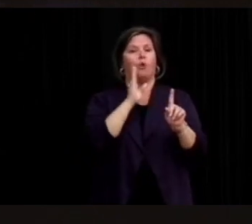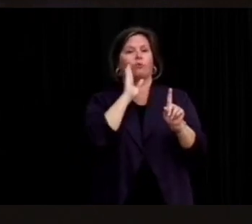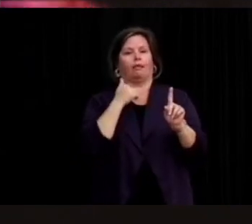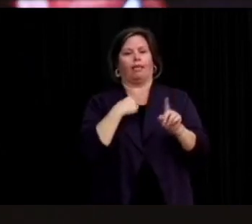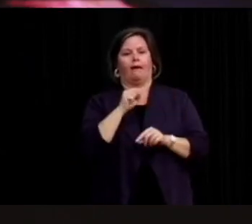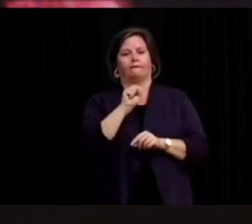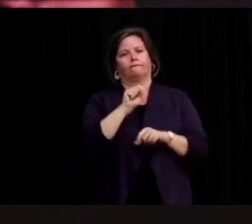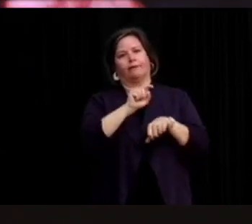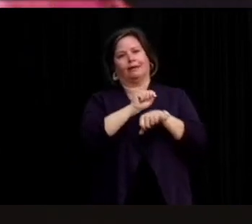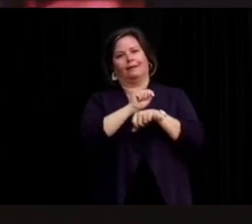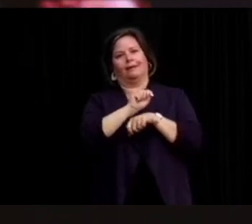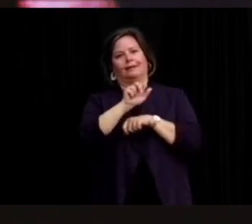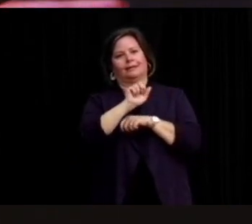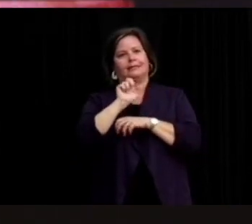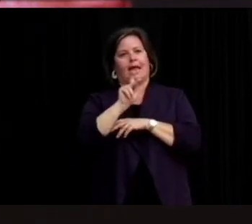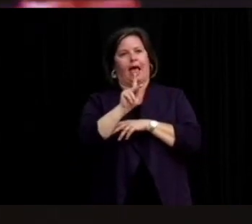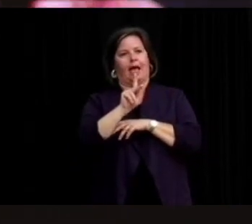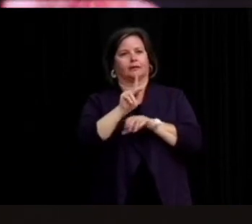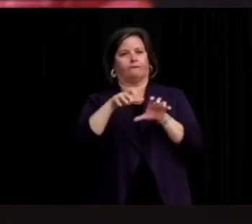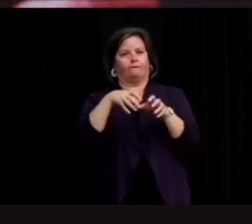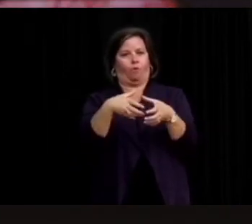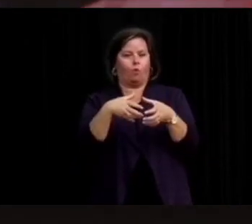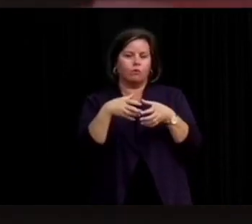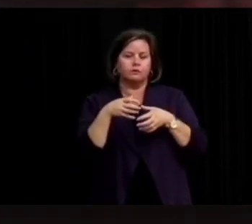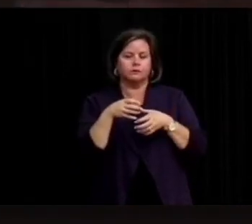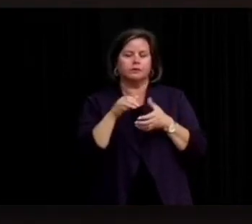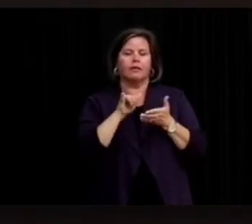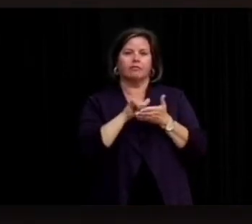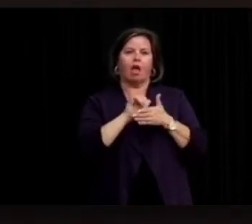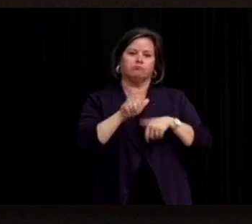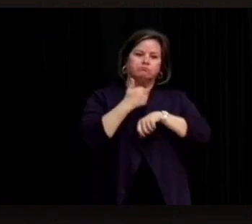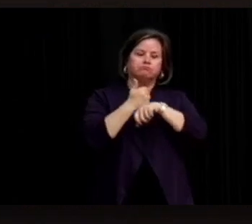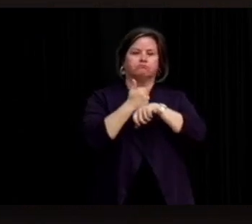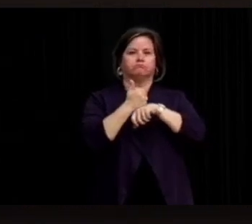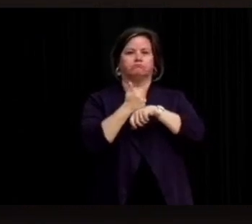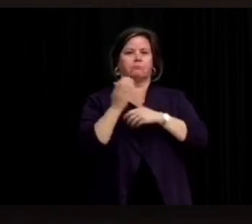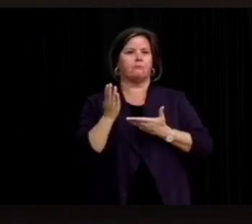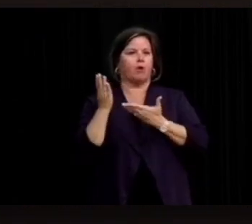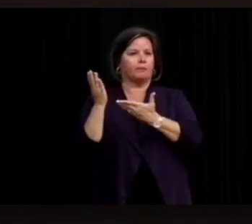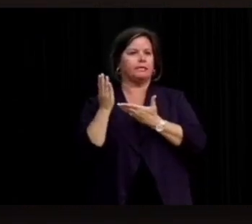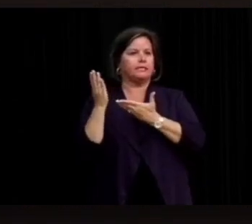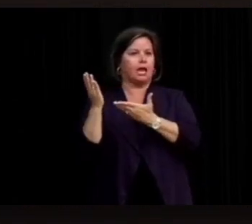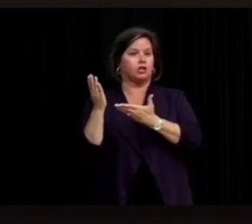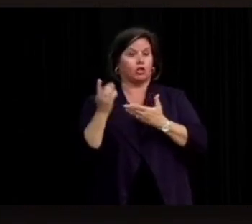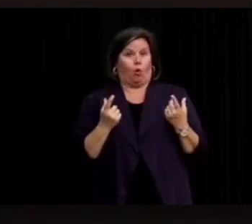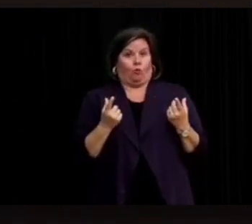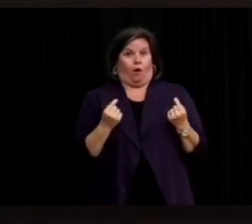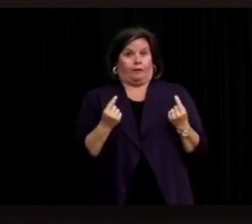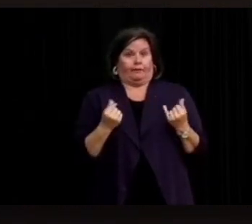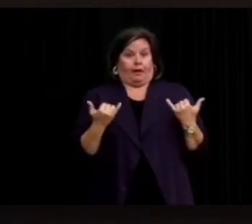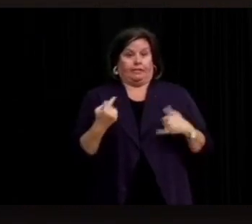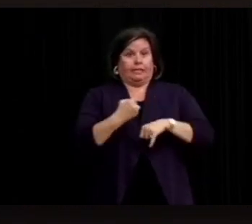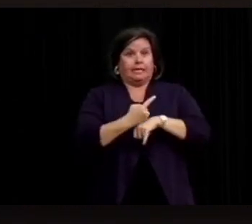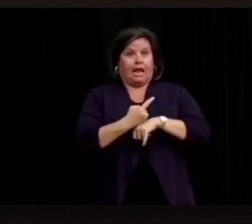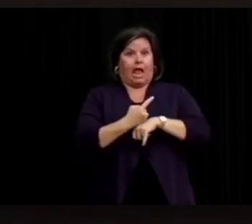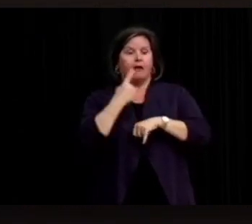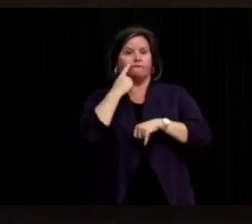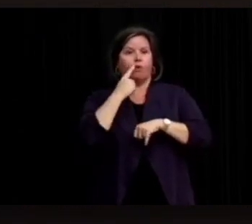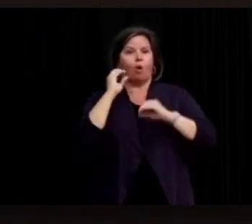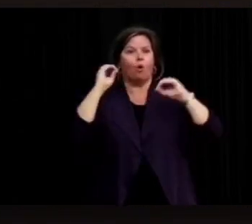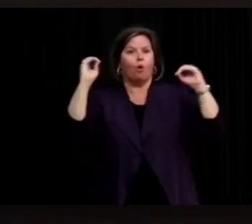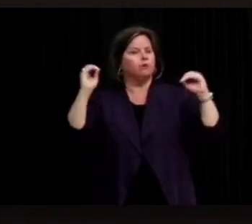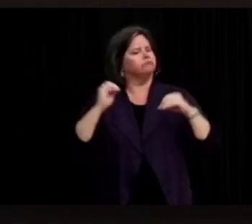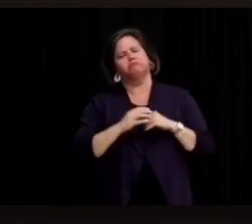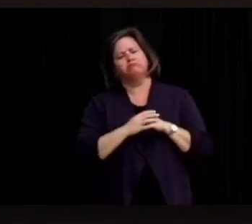in order to be able to implement these policy recommendations to make sure that, again, what we've done here is not for naught, is not